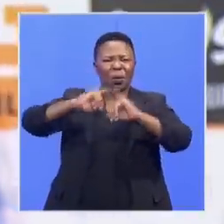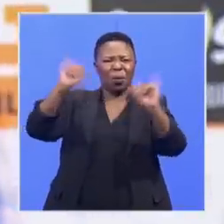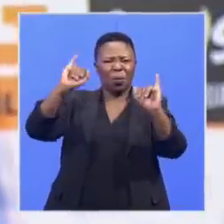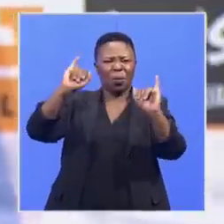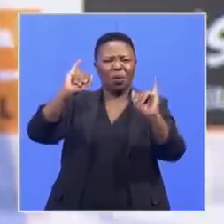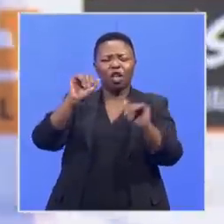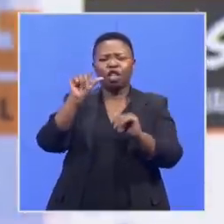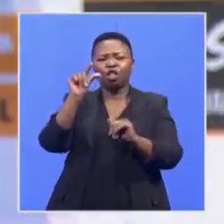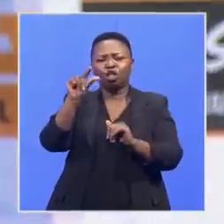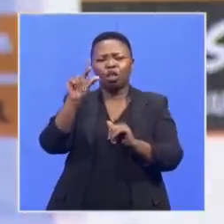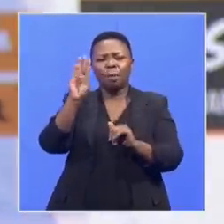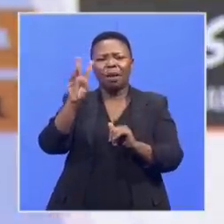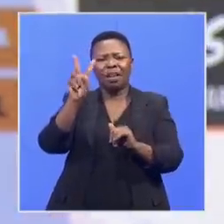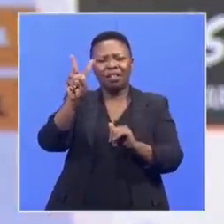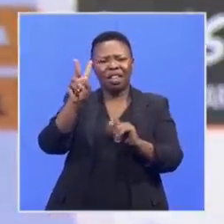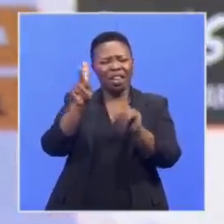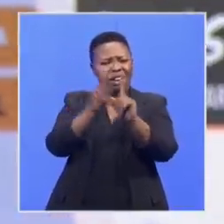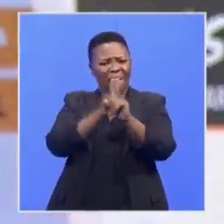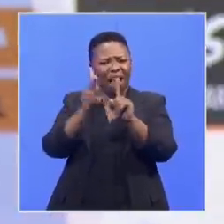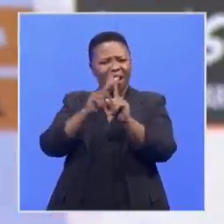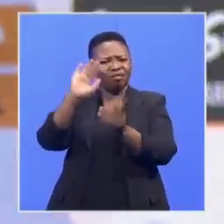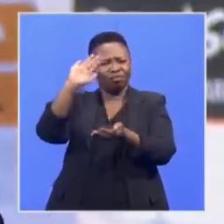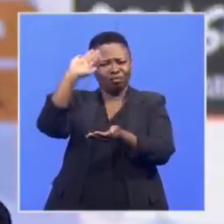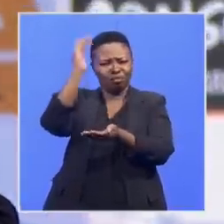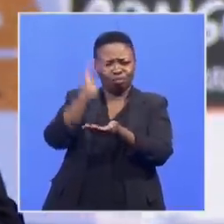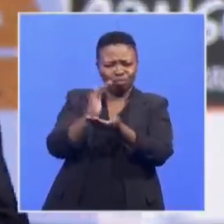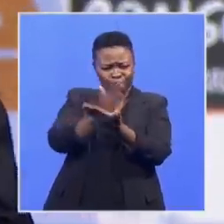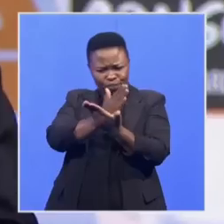also act against criminality.